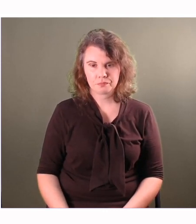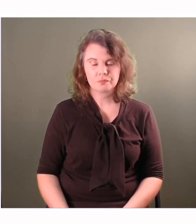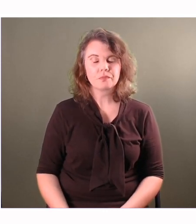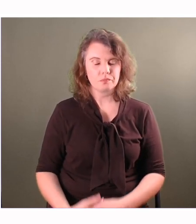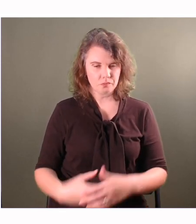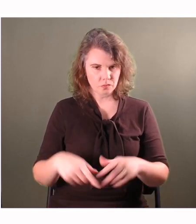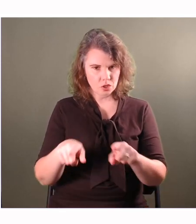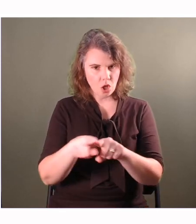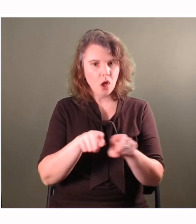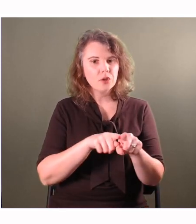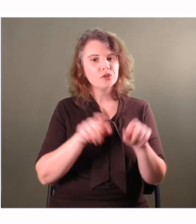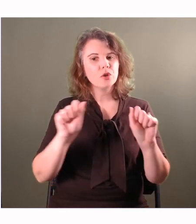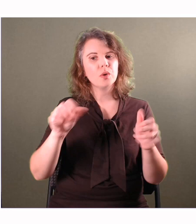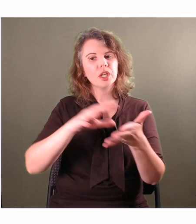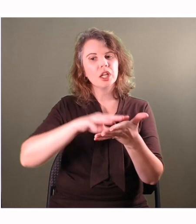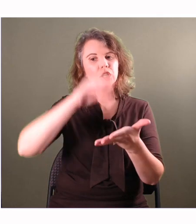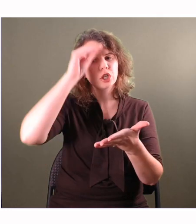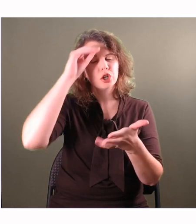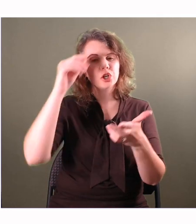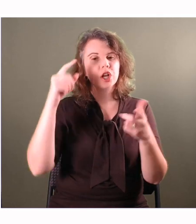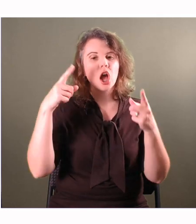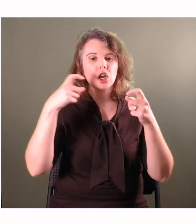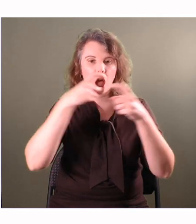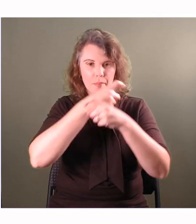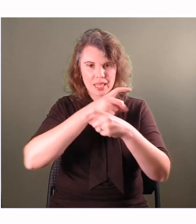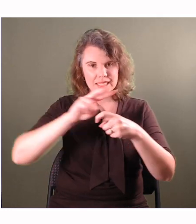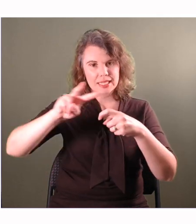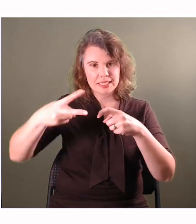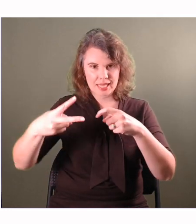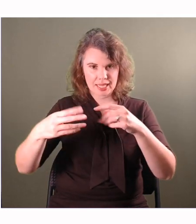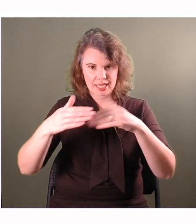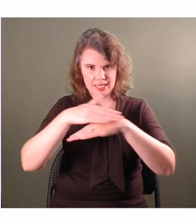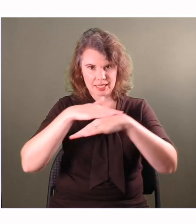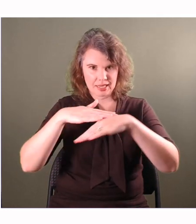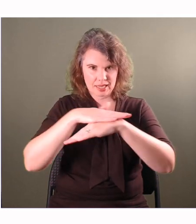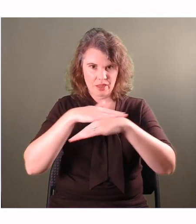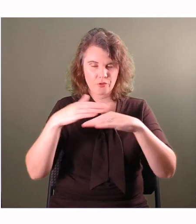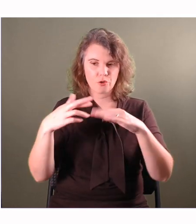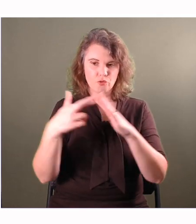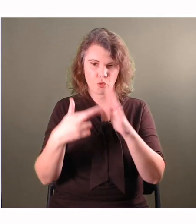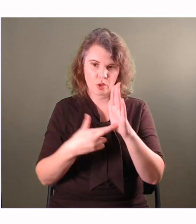The model is also able to learn complex second-order rules.